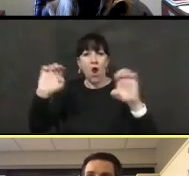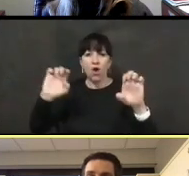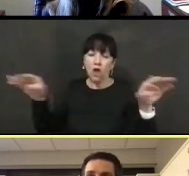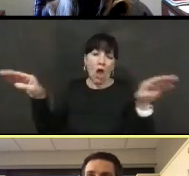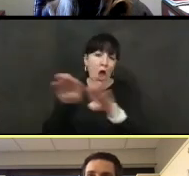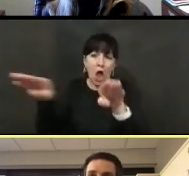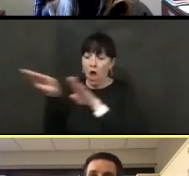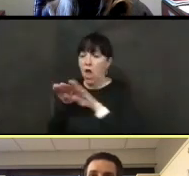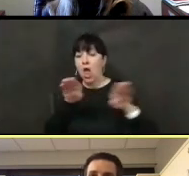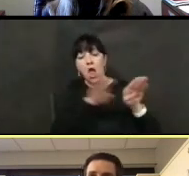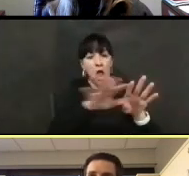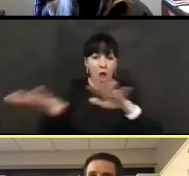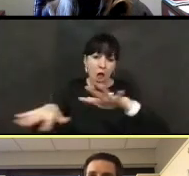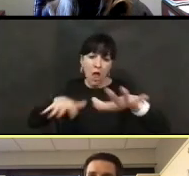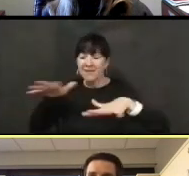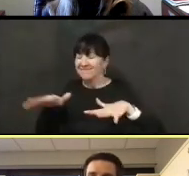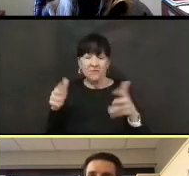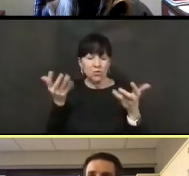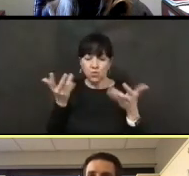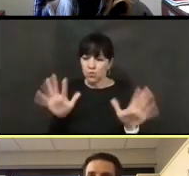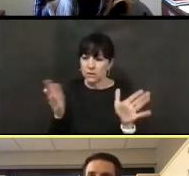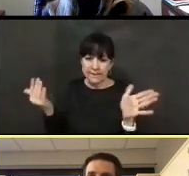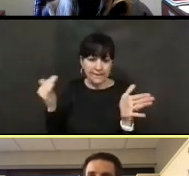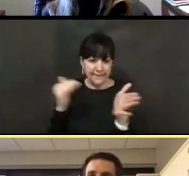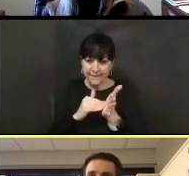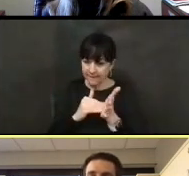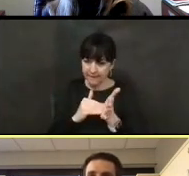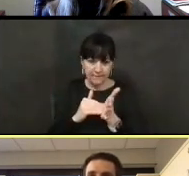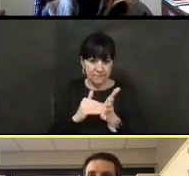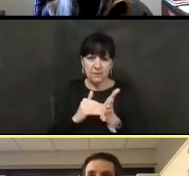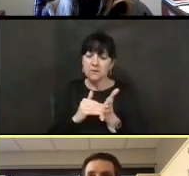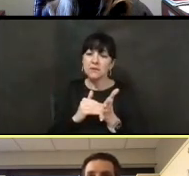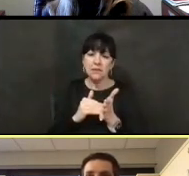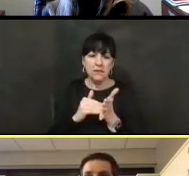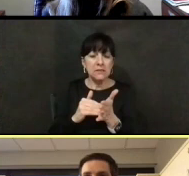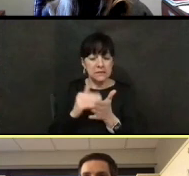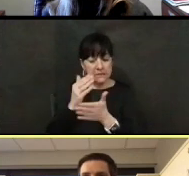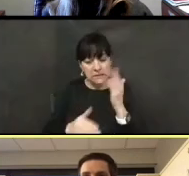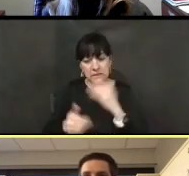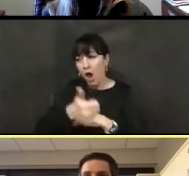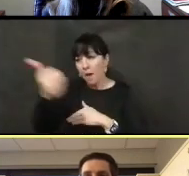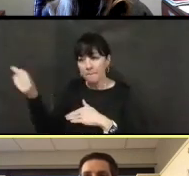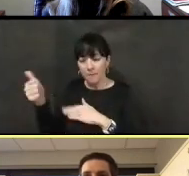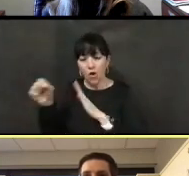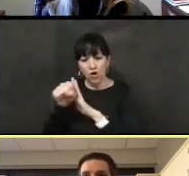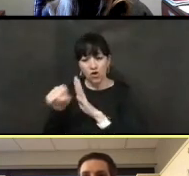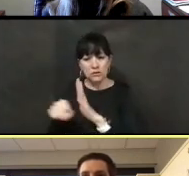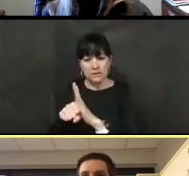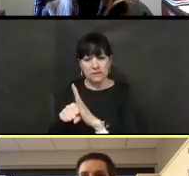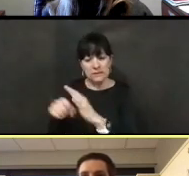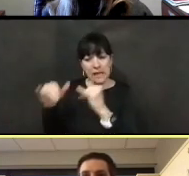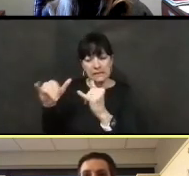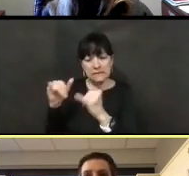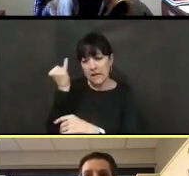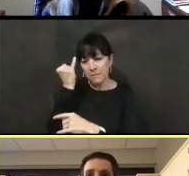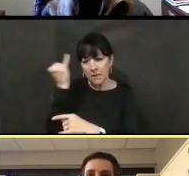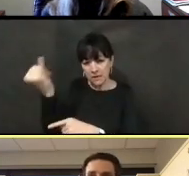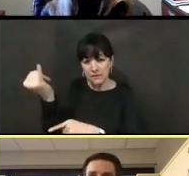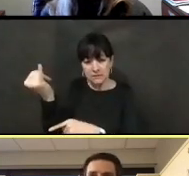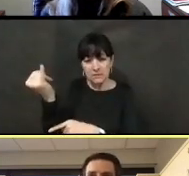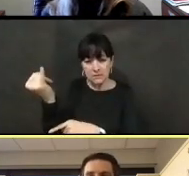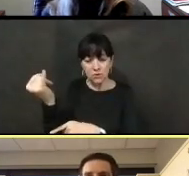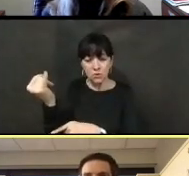like we have, but many are in similar places as we have. We also, when this started, we left a little bit more